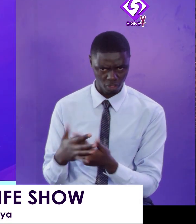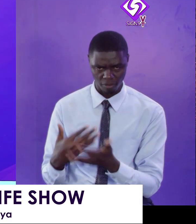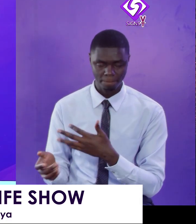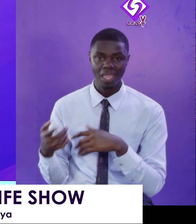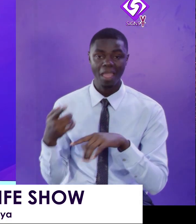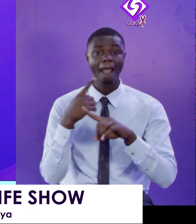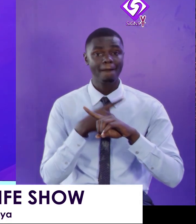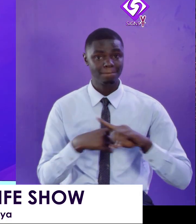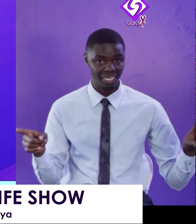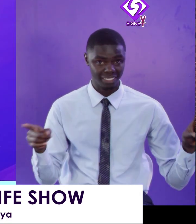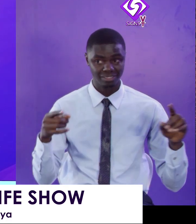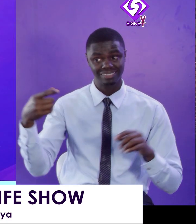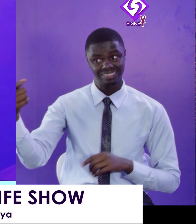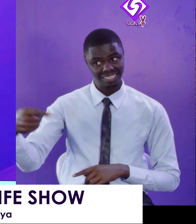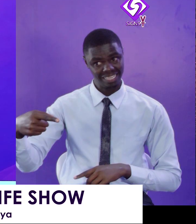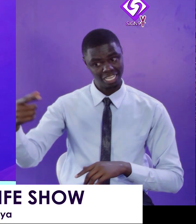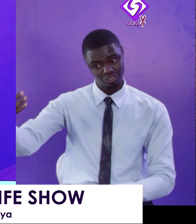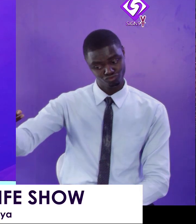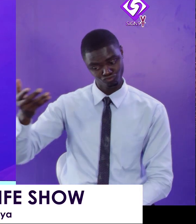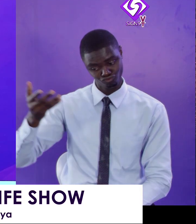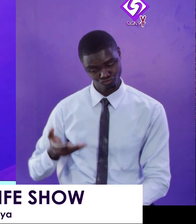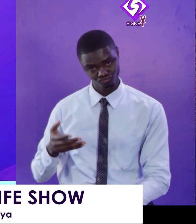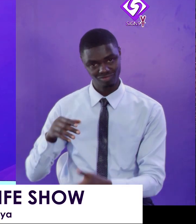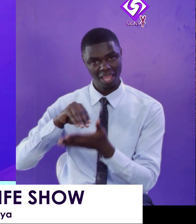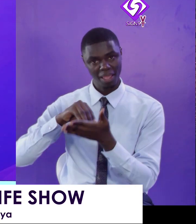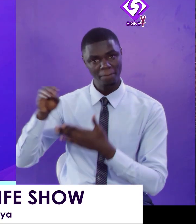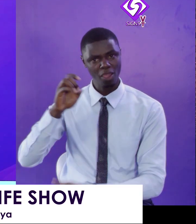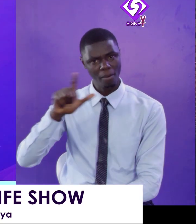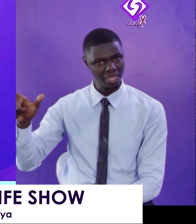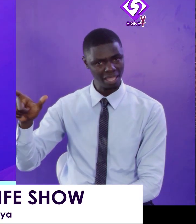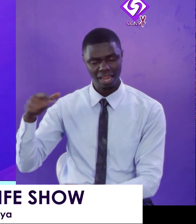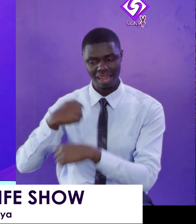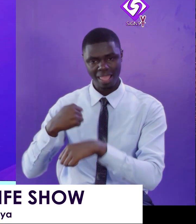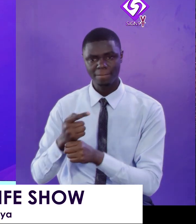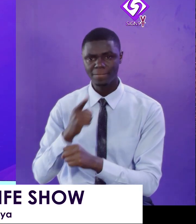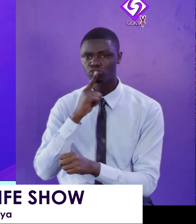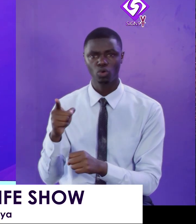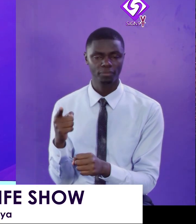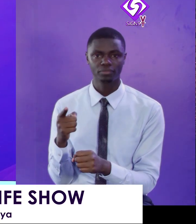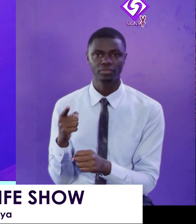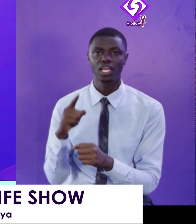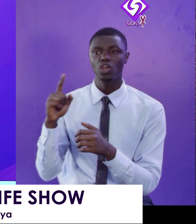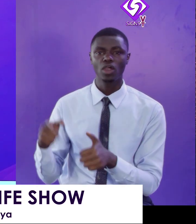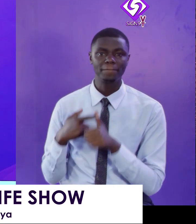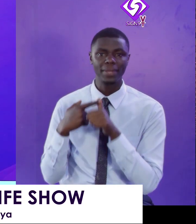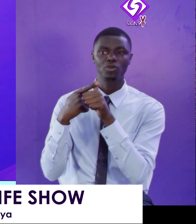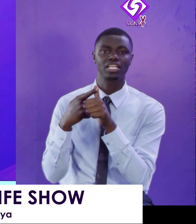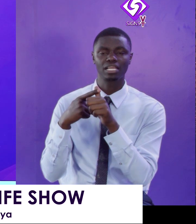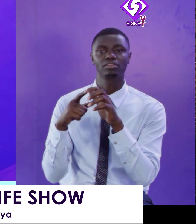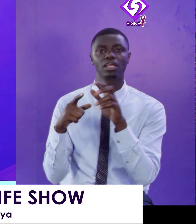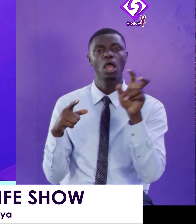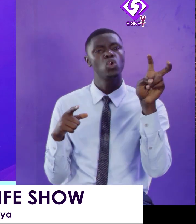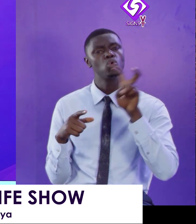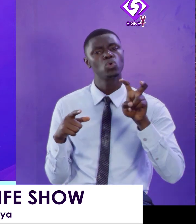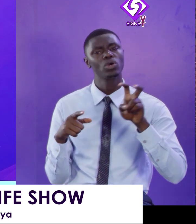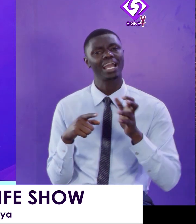habit as you get a salary, pay your bills, ensure that you prioritize. Look at debts